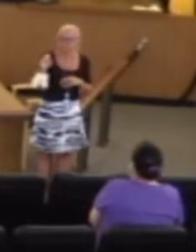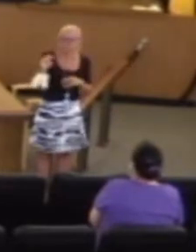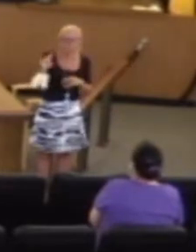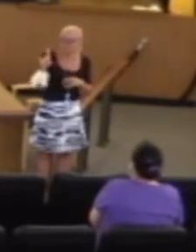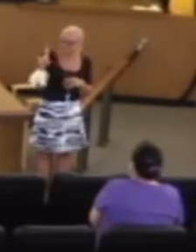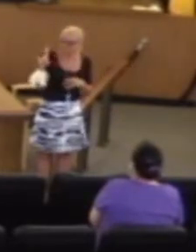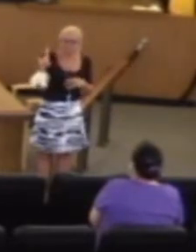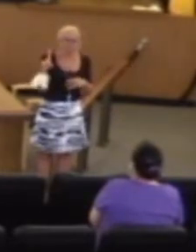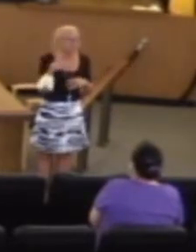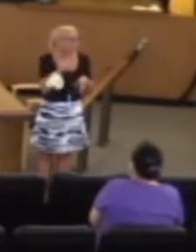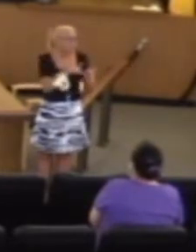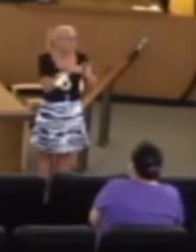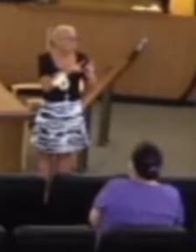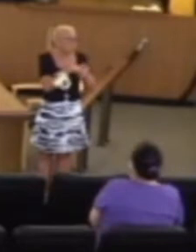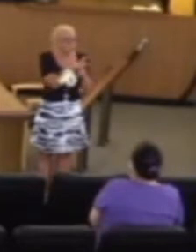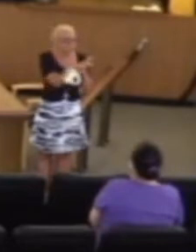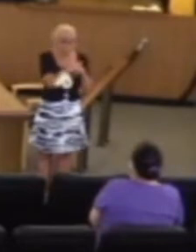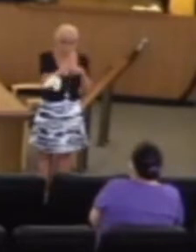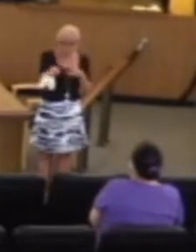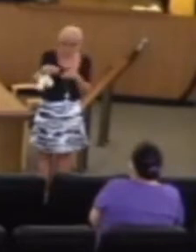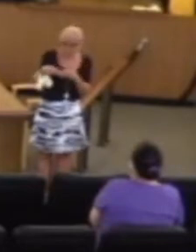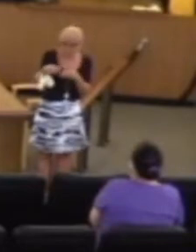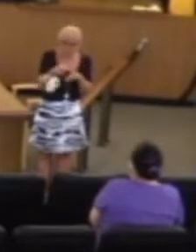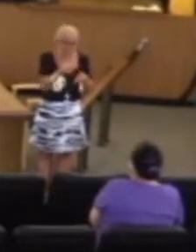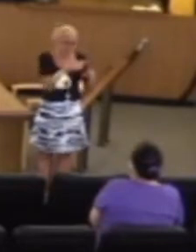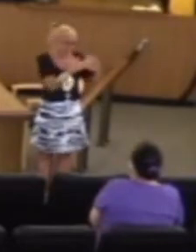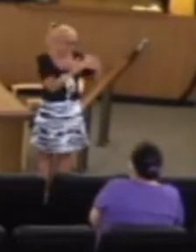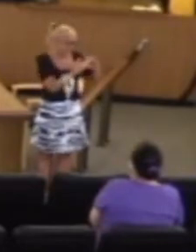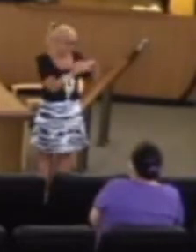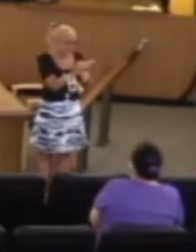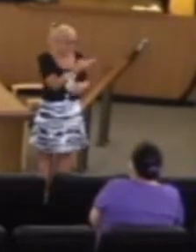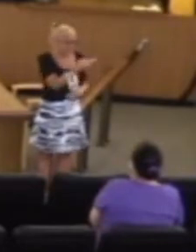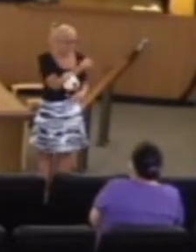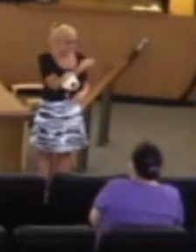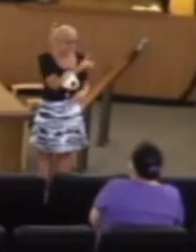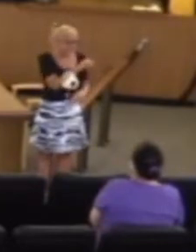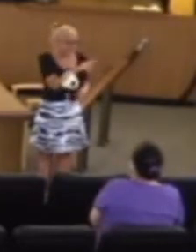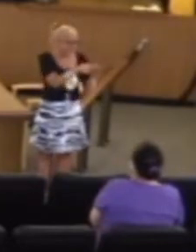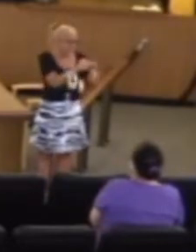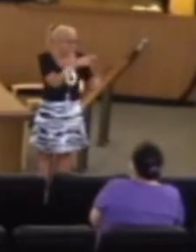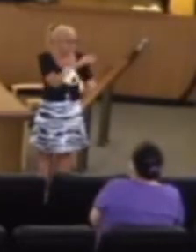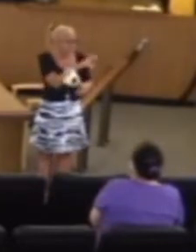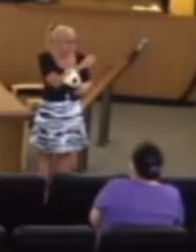is authorizing the transfer of monies received from the town of Hempstead through the CARES Act.